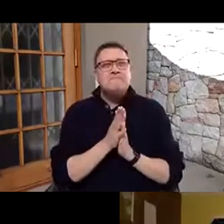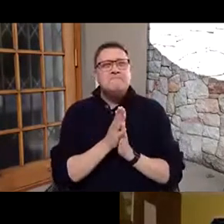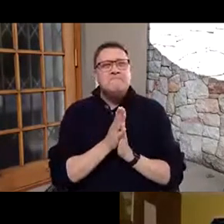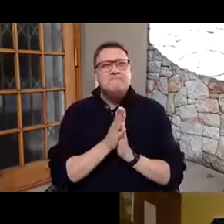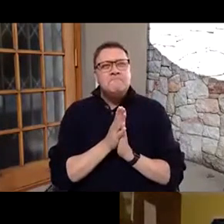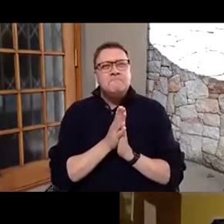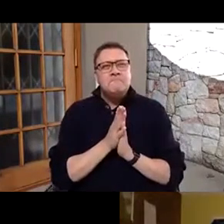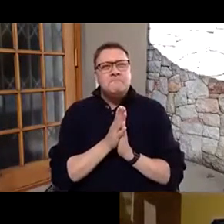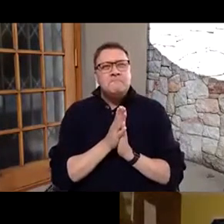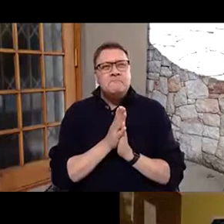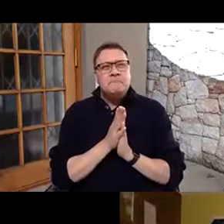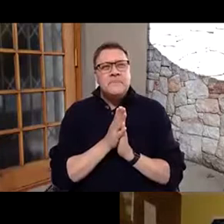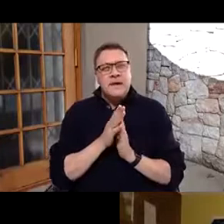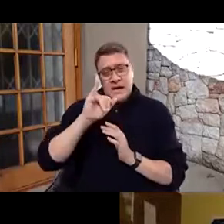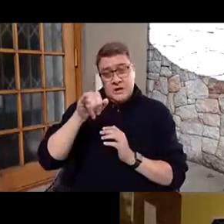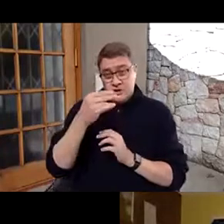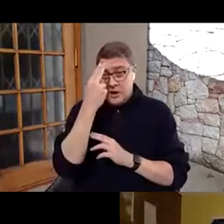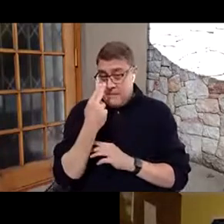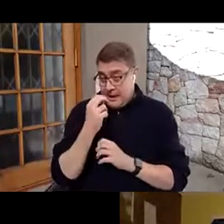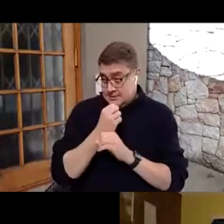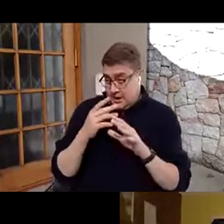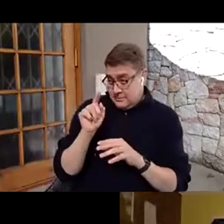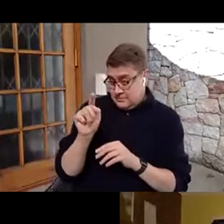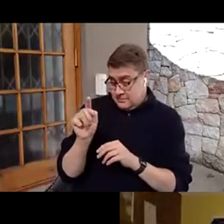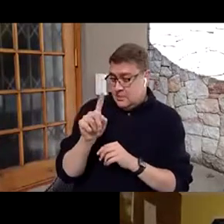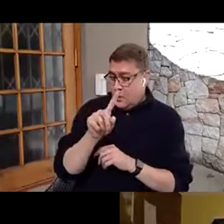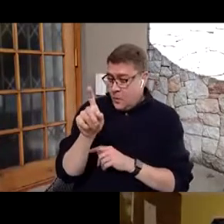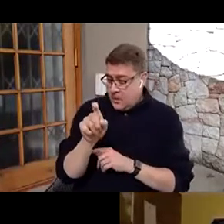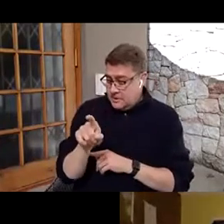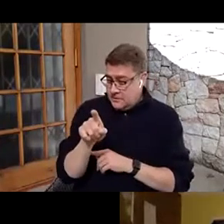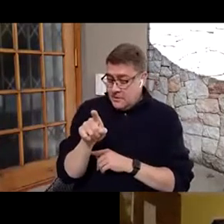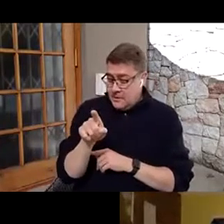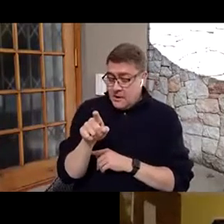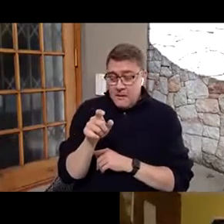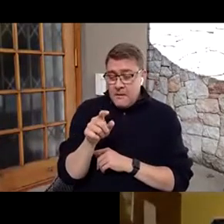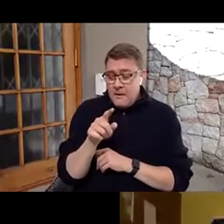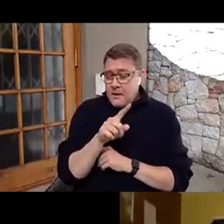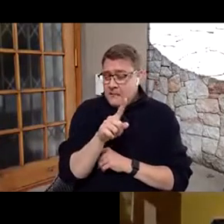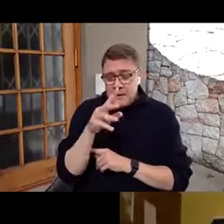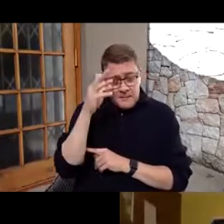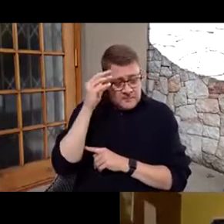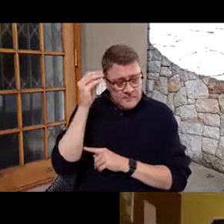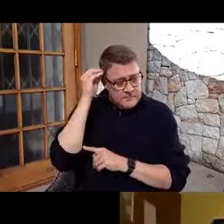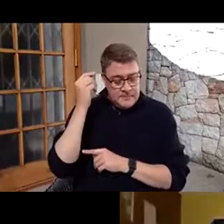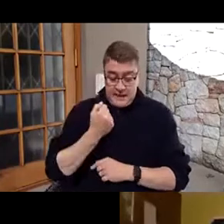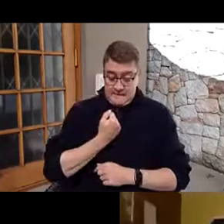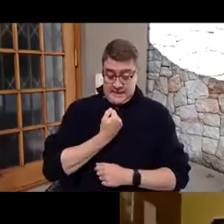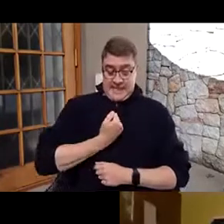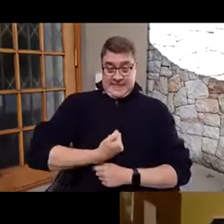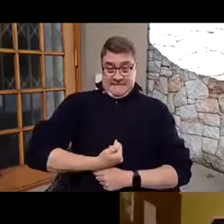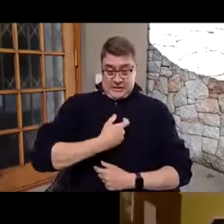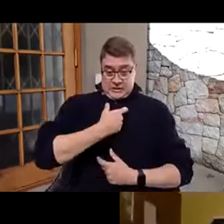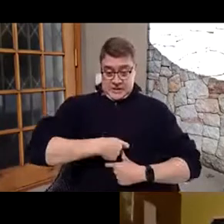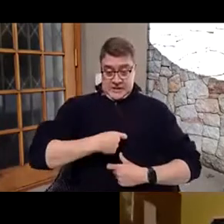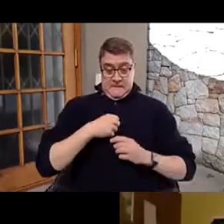with Jermaine with this one, but for all of you as a whole, as individuals representing the disabled communities of